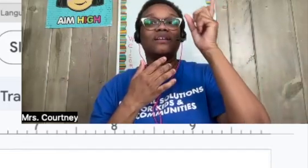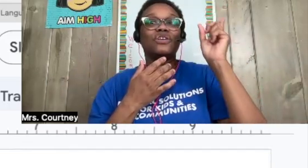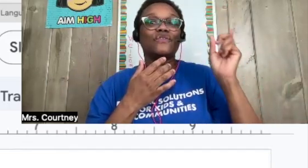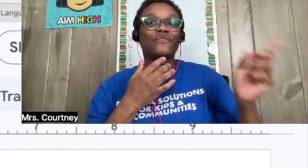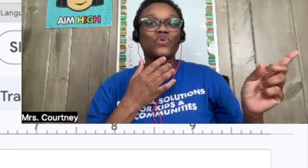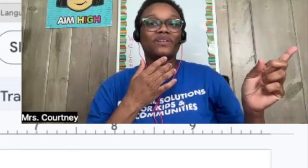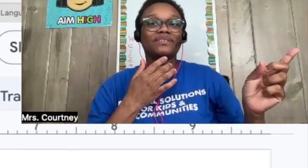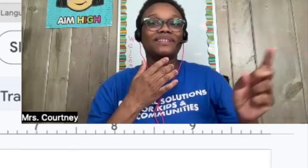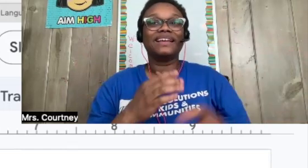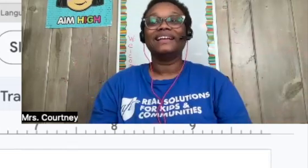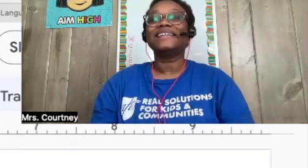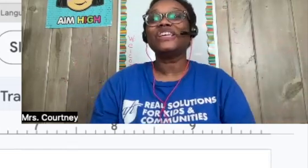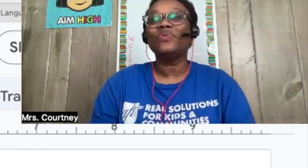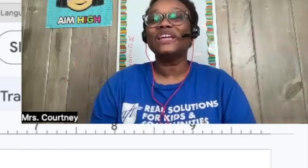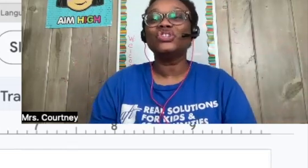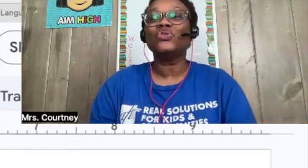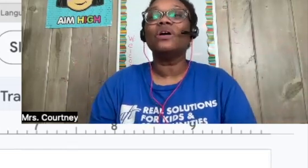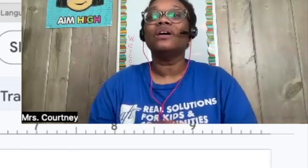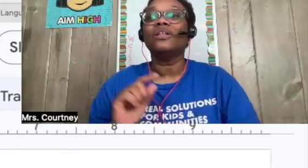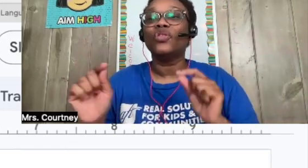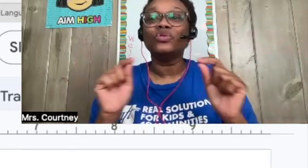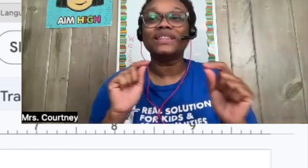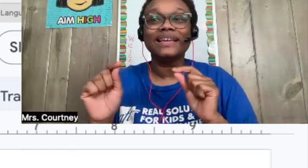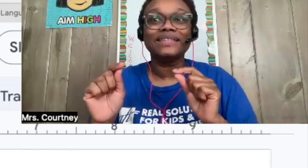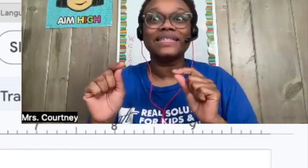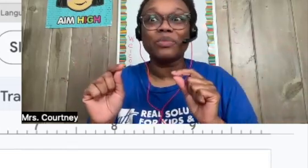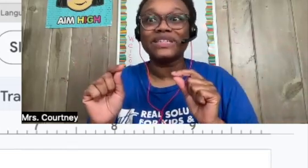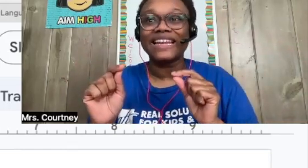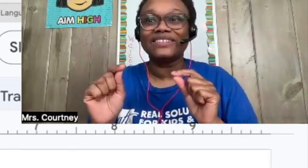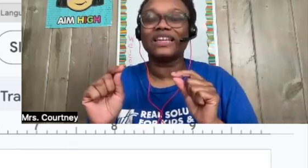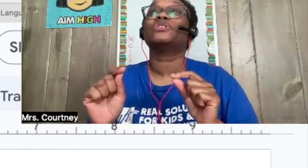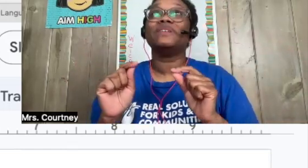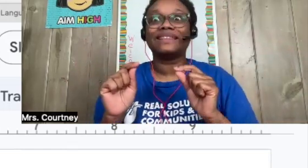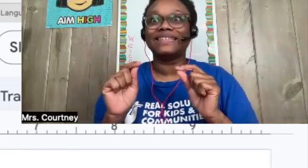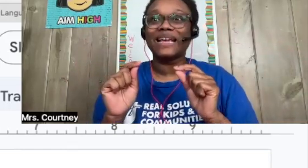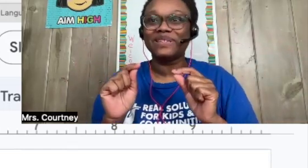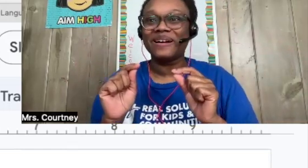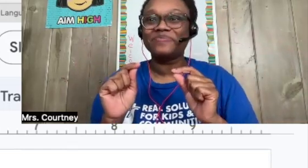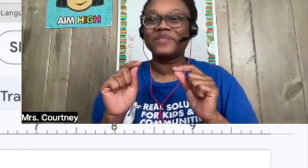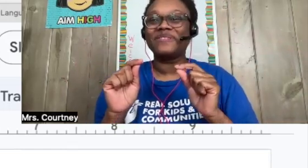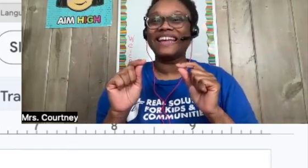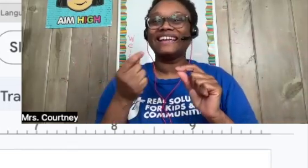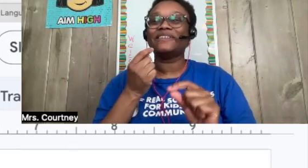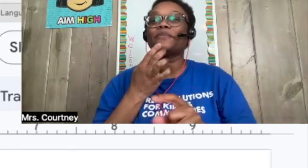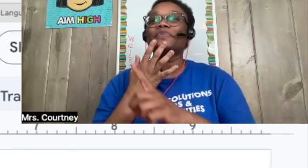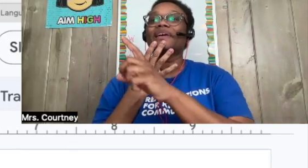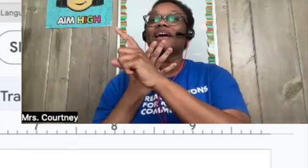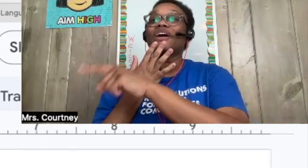3, 4. Let's see if we can do those things simultaneously, which means at the same time. You